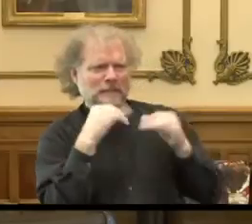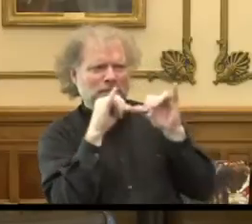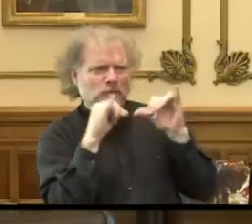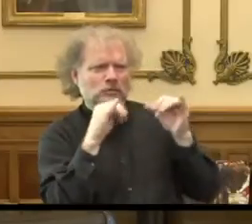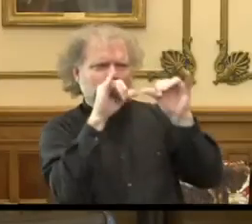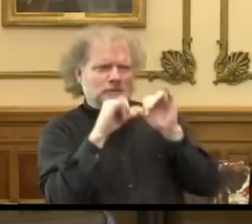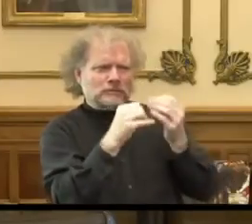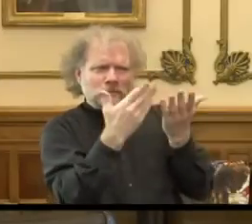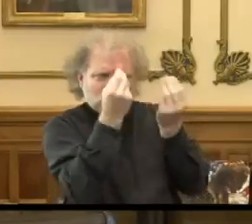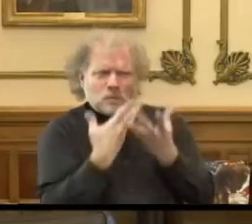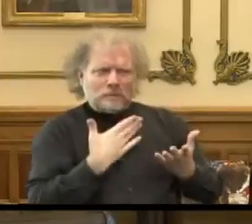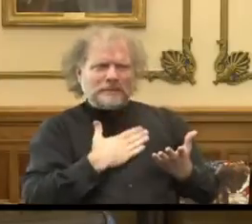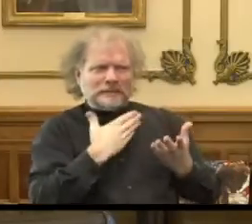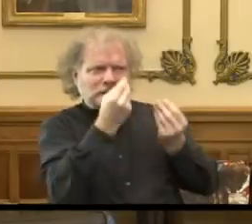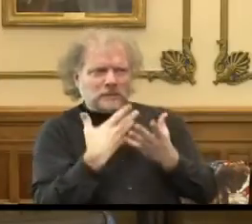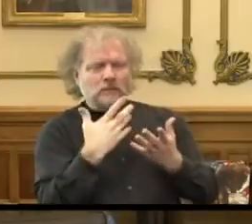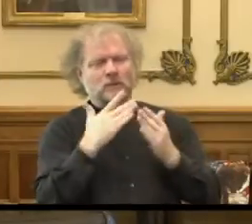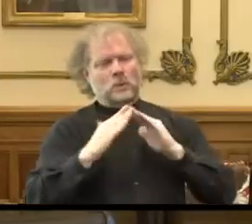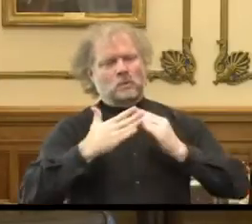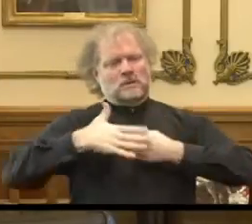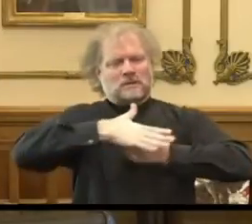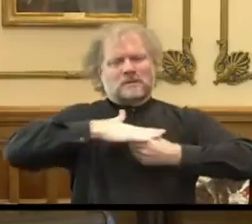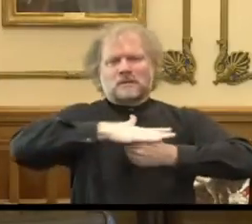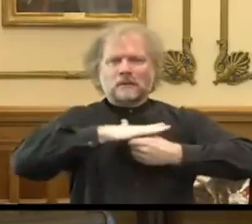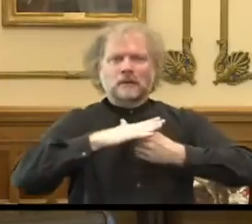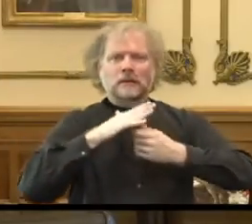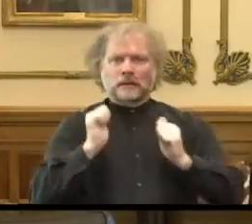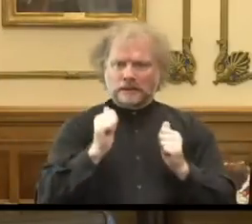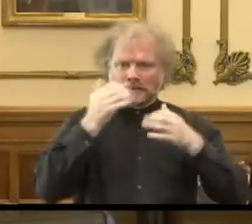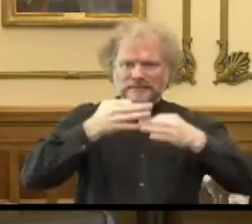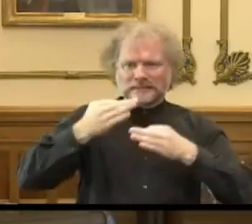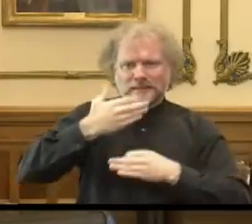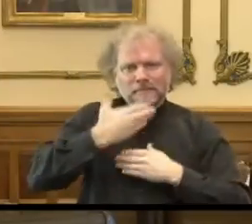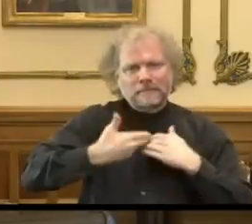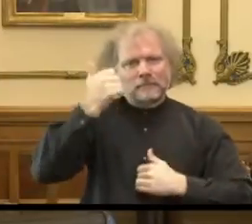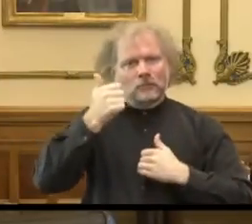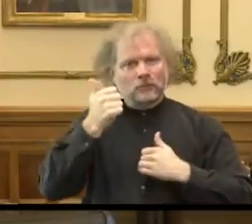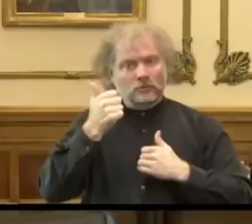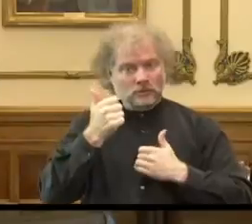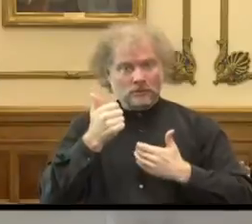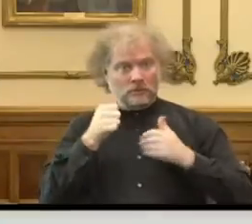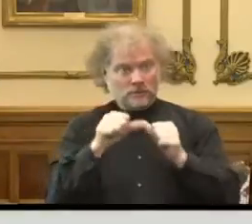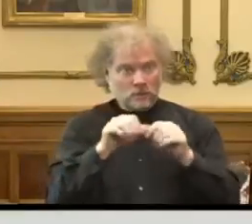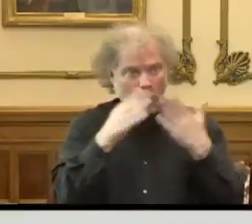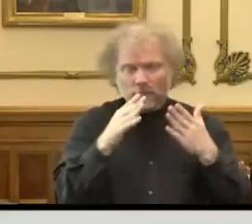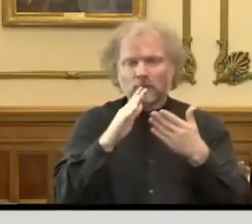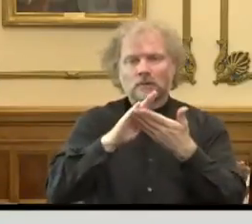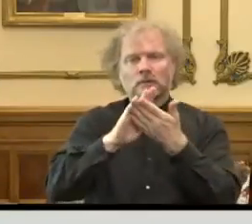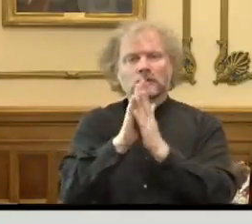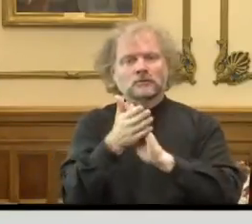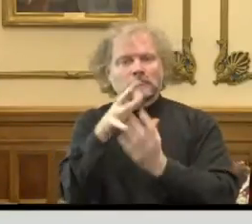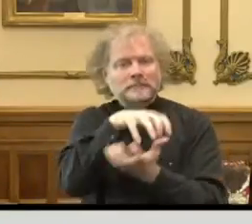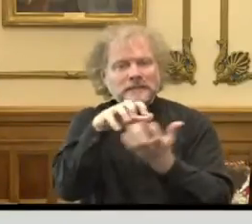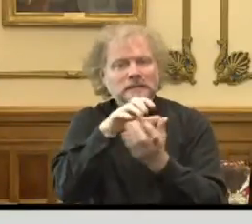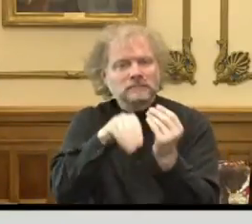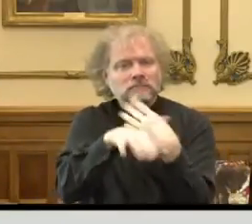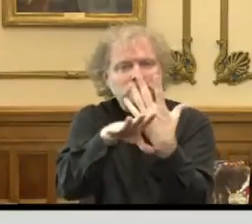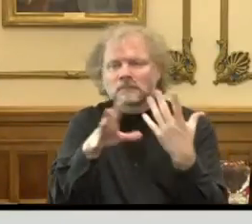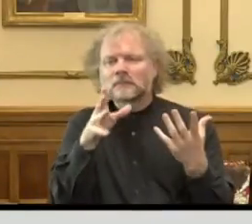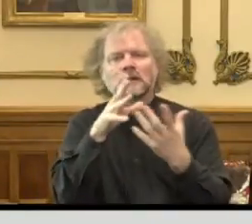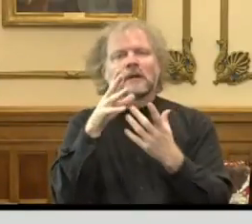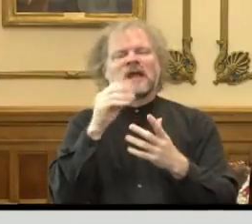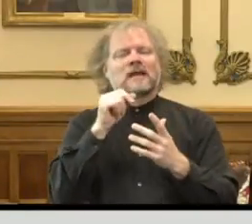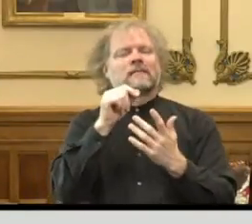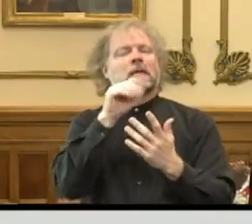better understand what's happening in their communities so that they can make better operational decisions. We've developed a new color-coded map